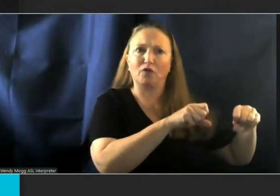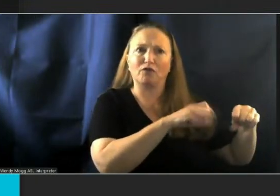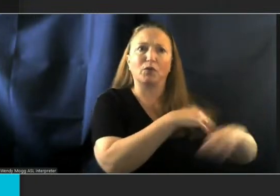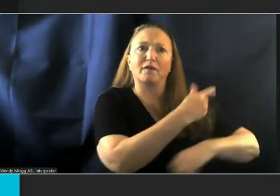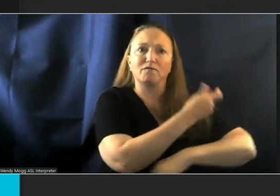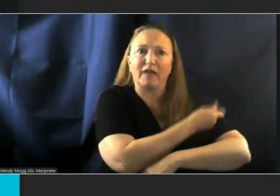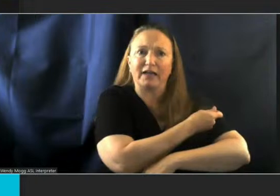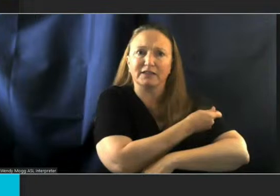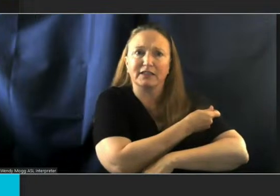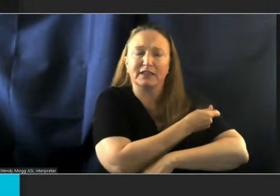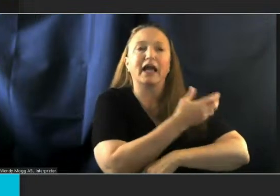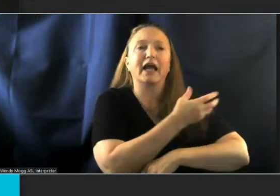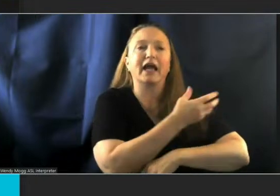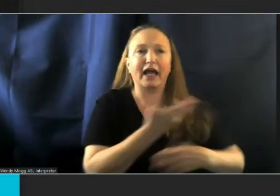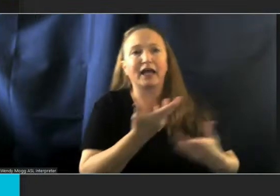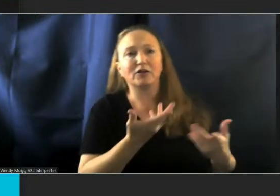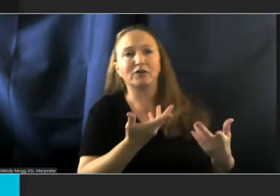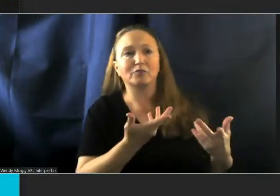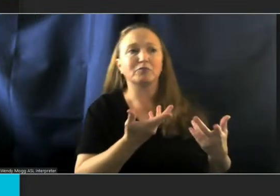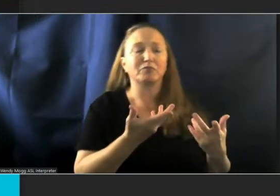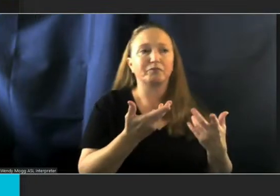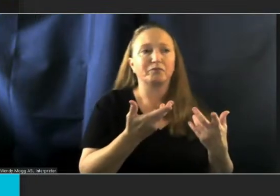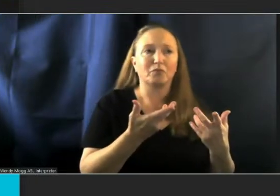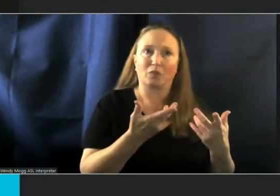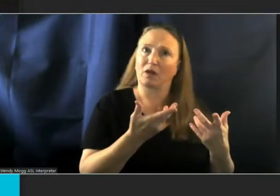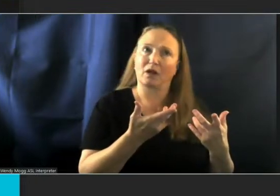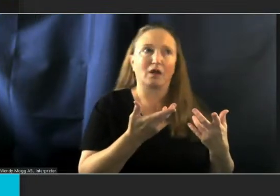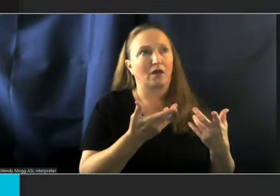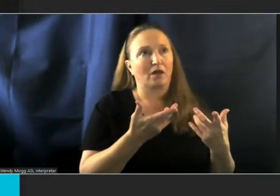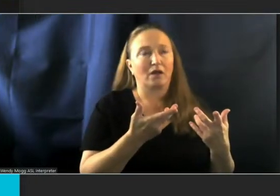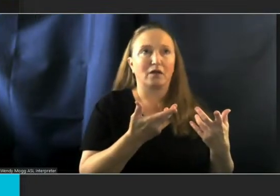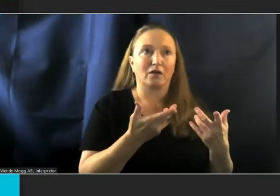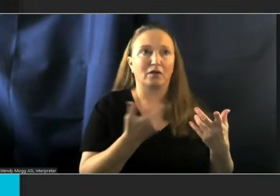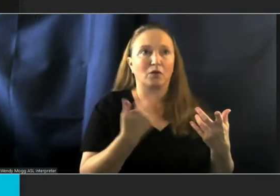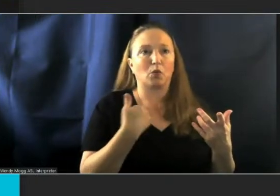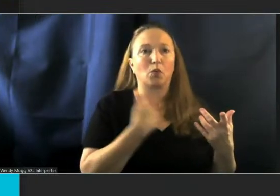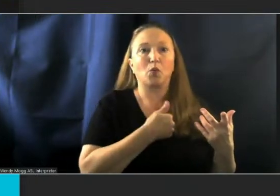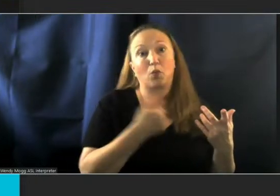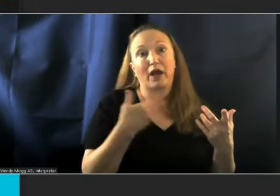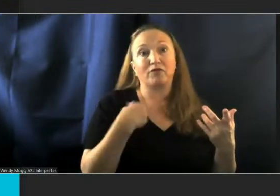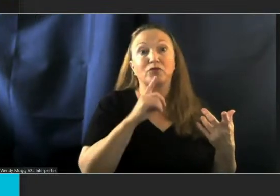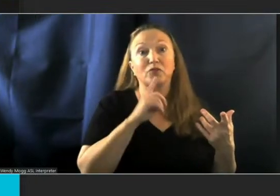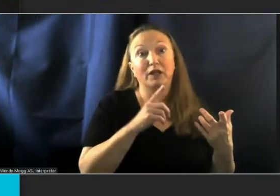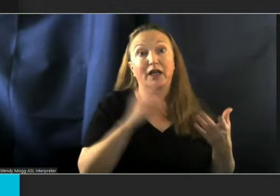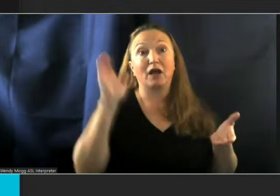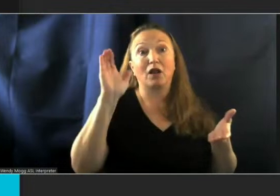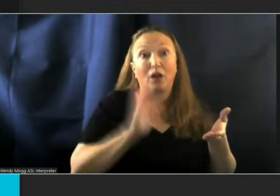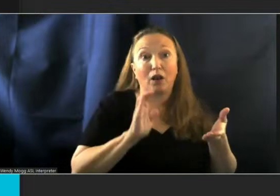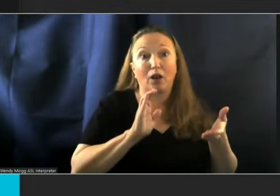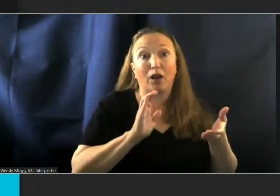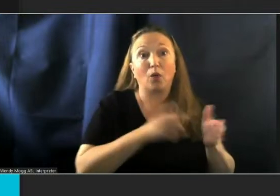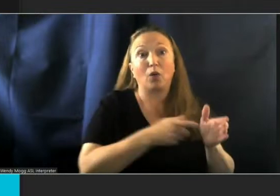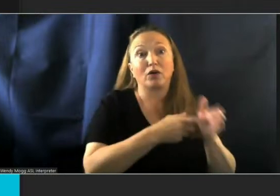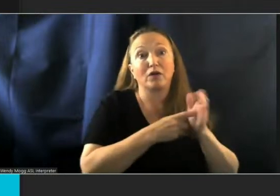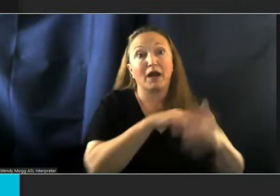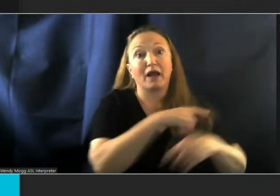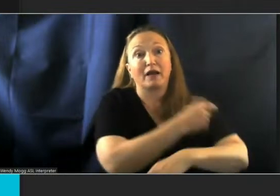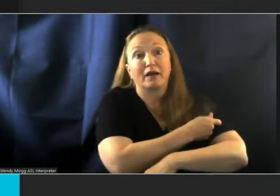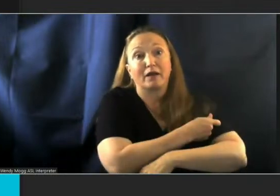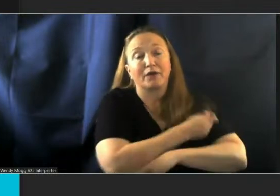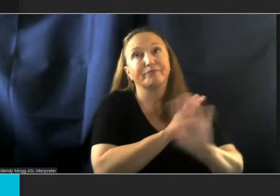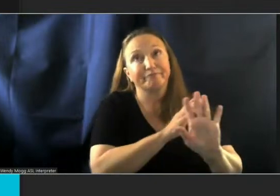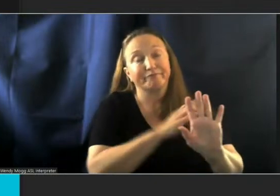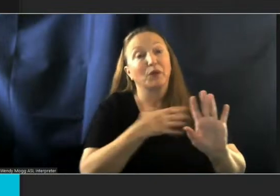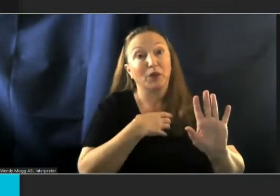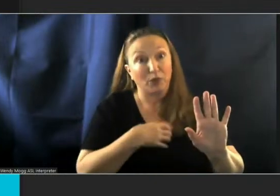vaccination, as well as we have a much less demand for vaccination at this time. We wish we had a greater demand,